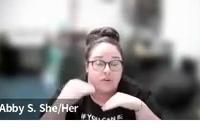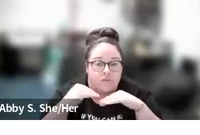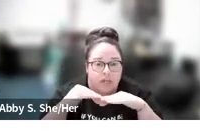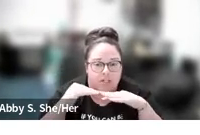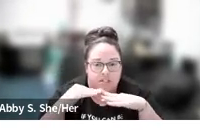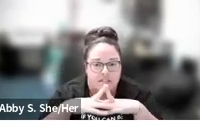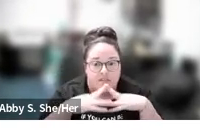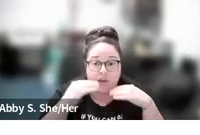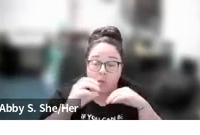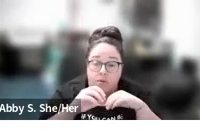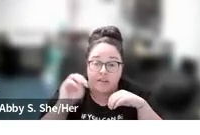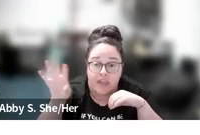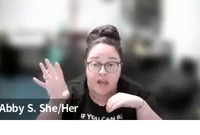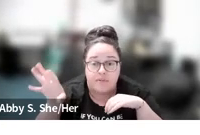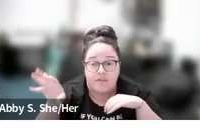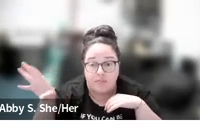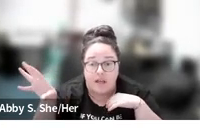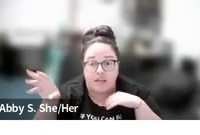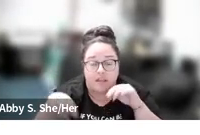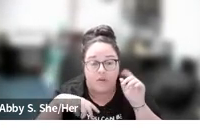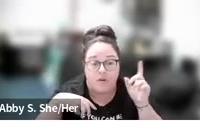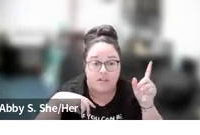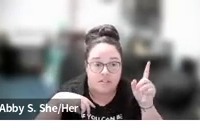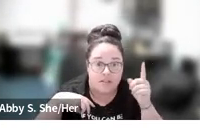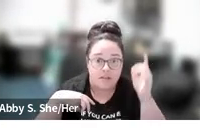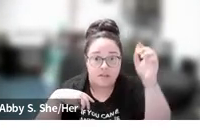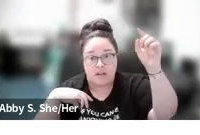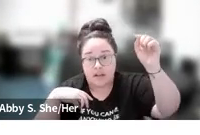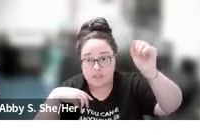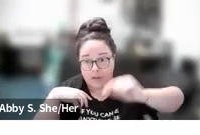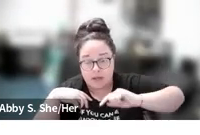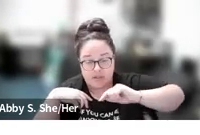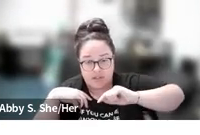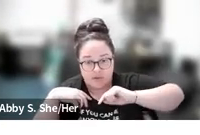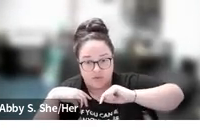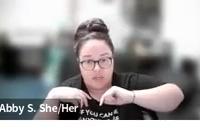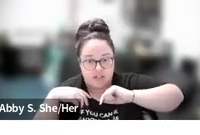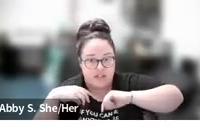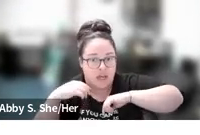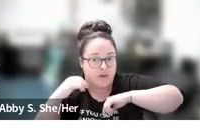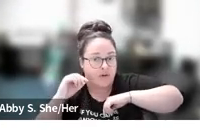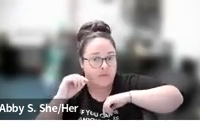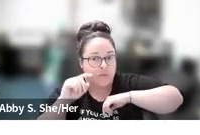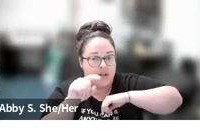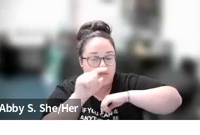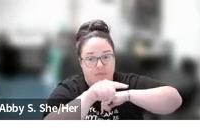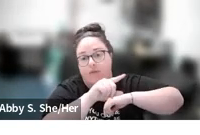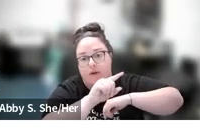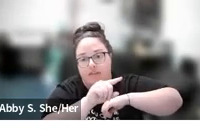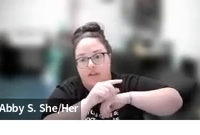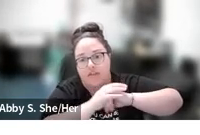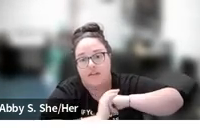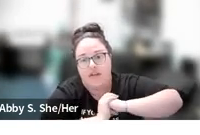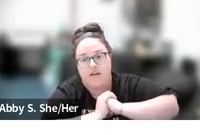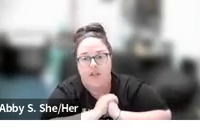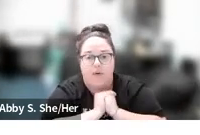to your notifications instead of like opening the app to reply. Like you can just kind of swipe down to see your notifications like how you normally would and reply